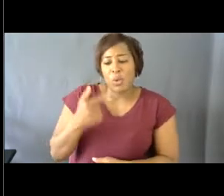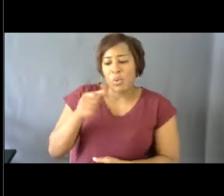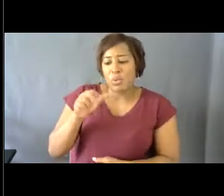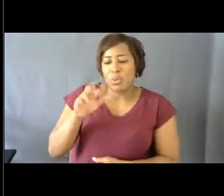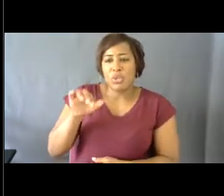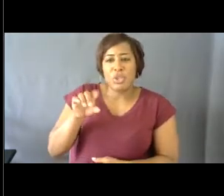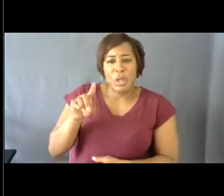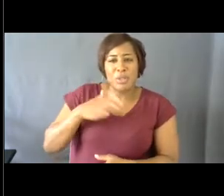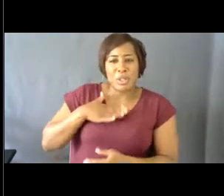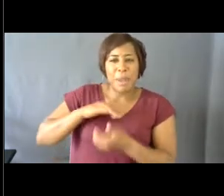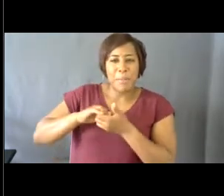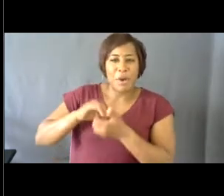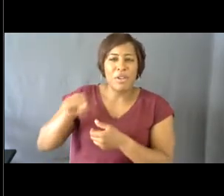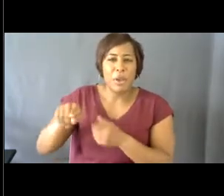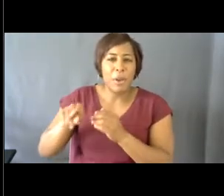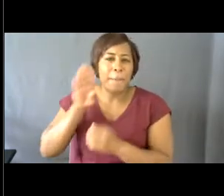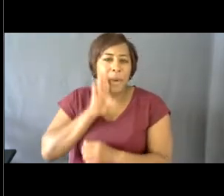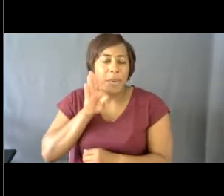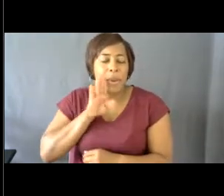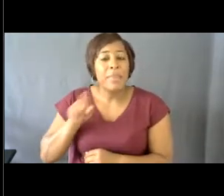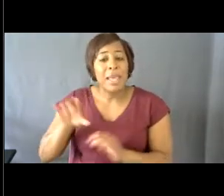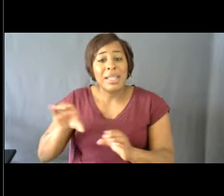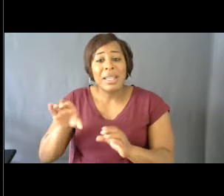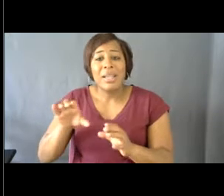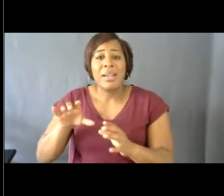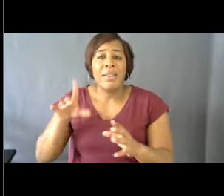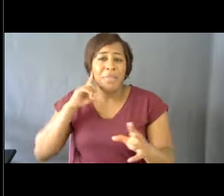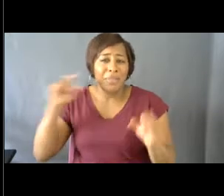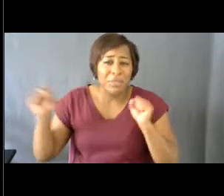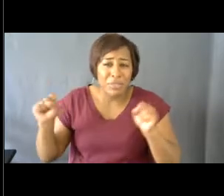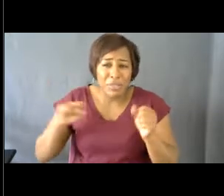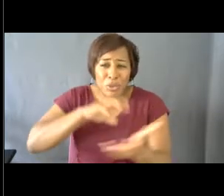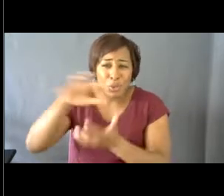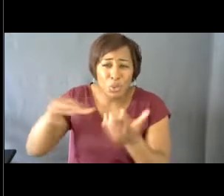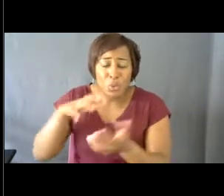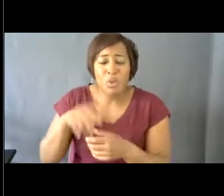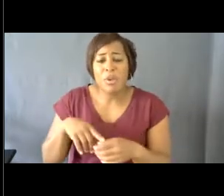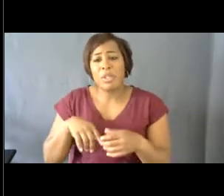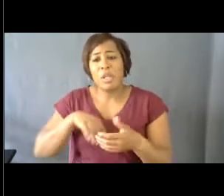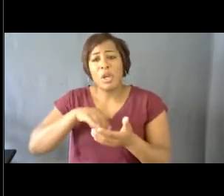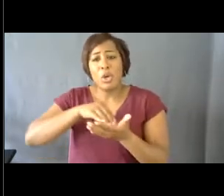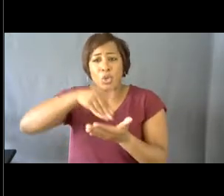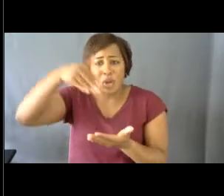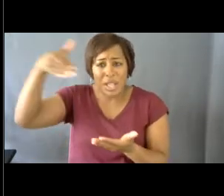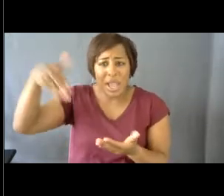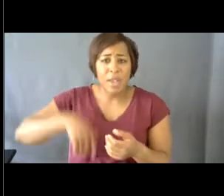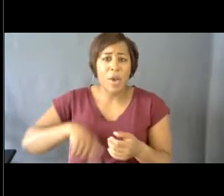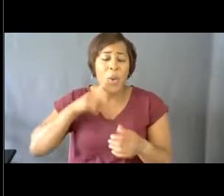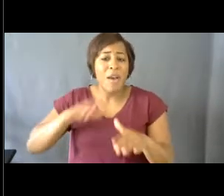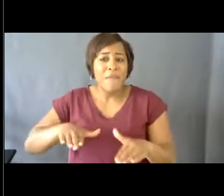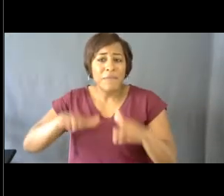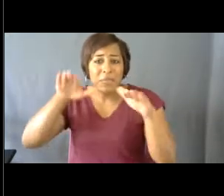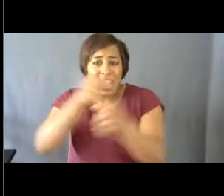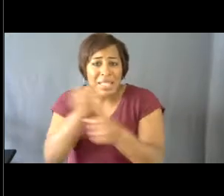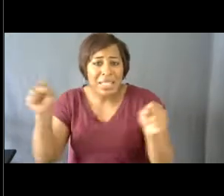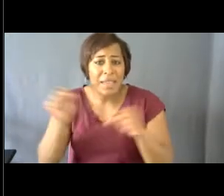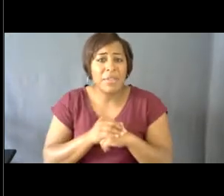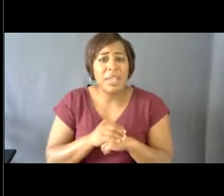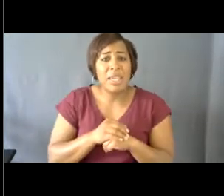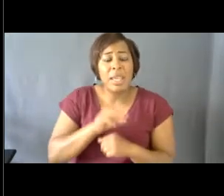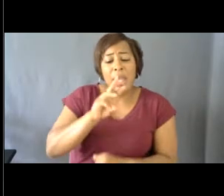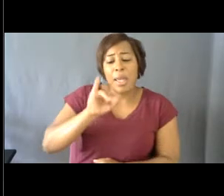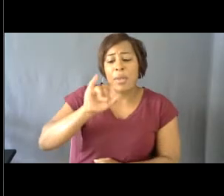they did thunderstorms and tornadoes and flood safety. Then you had Wilmington, North Carolina work on